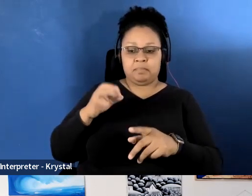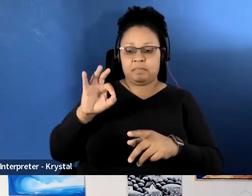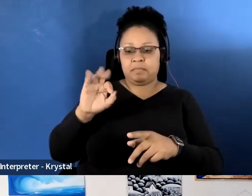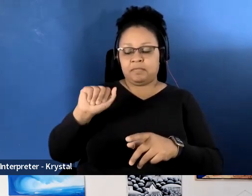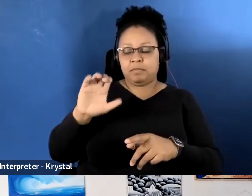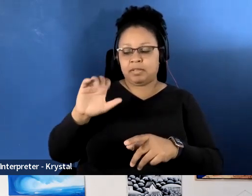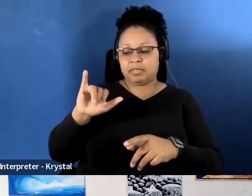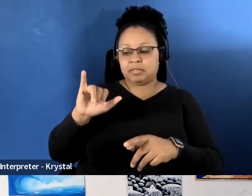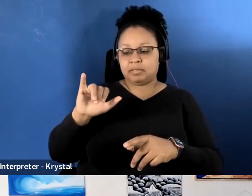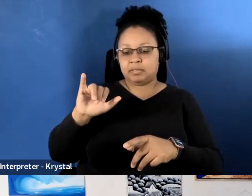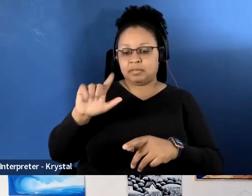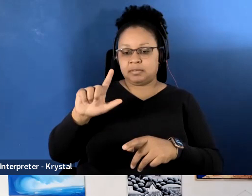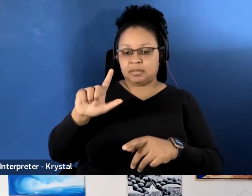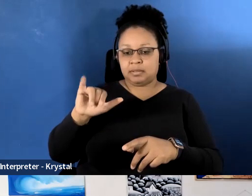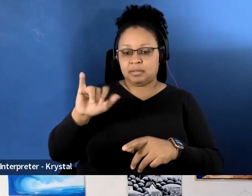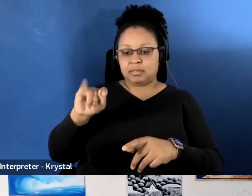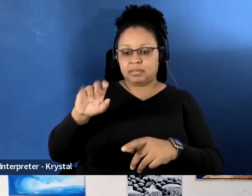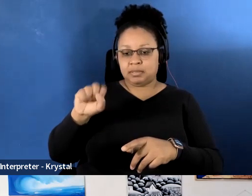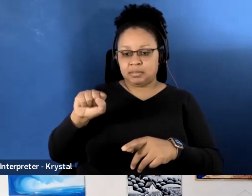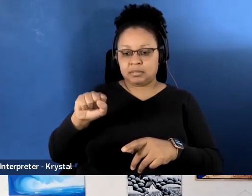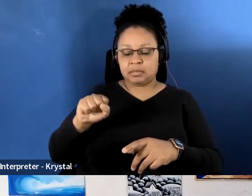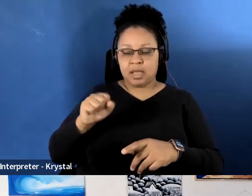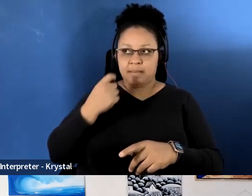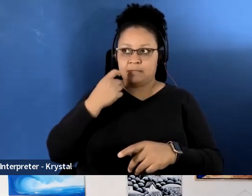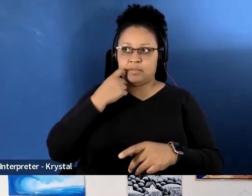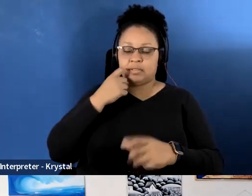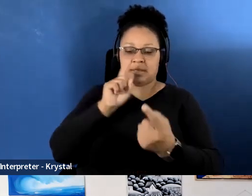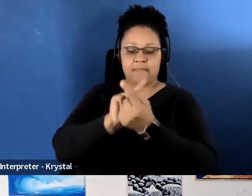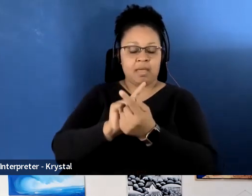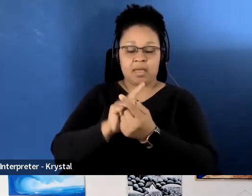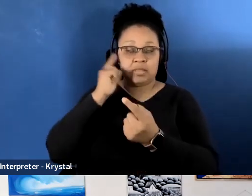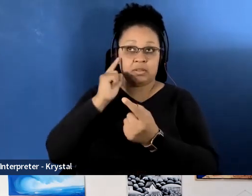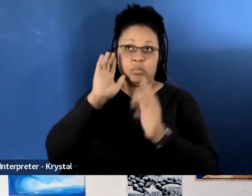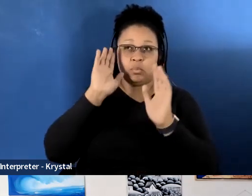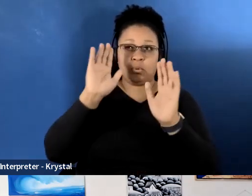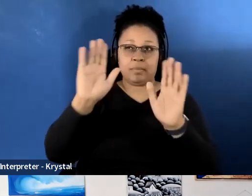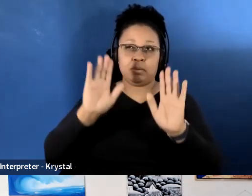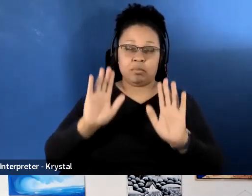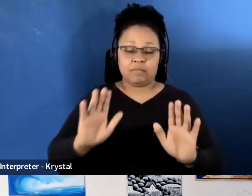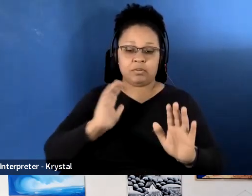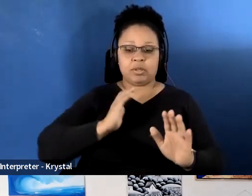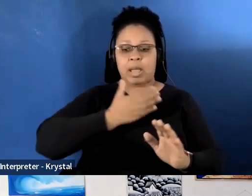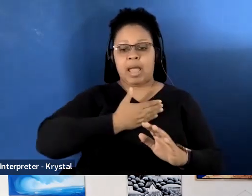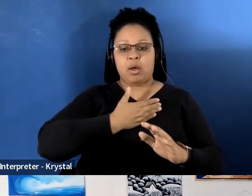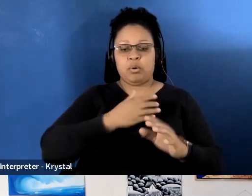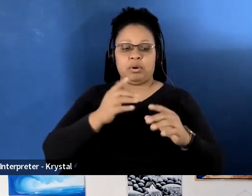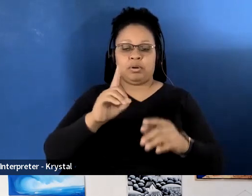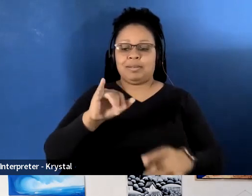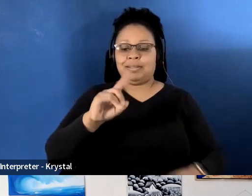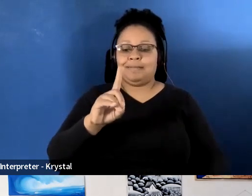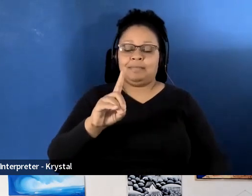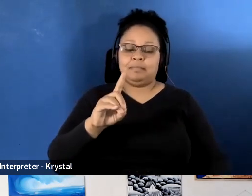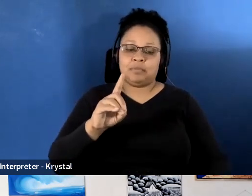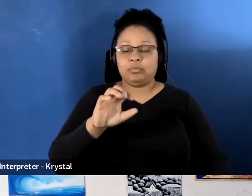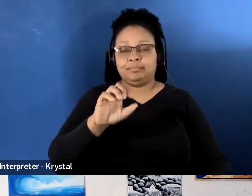who's fantastic. I think she's going to be a great asset to our not county, but our division or whatever it's called,